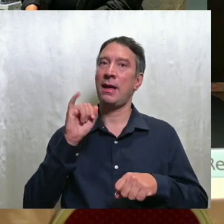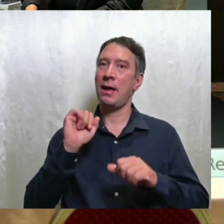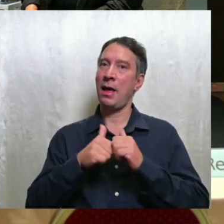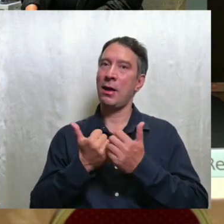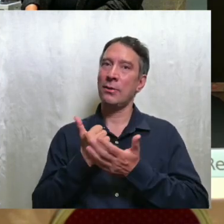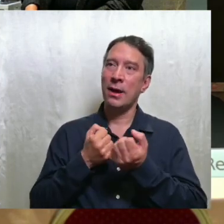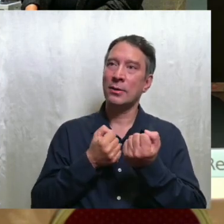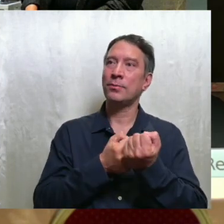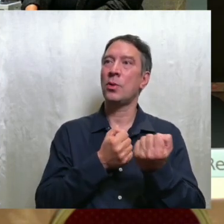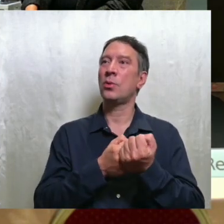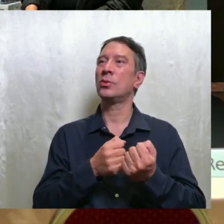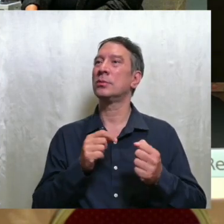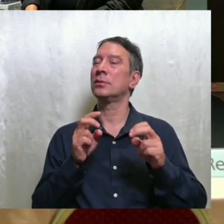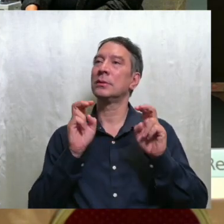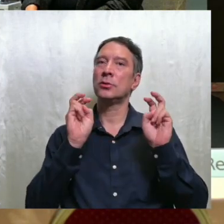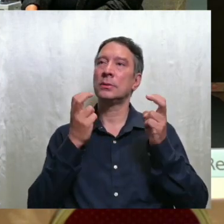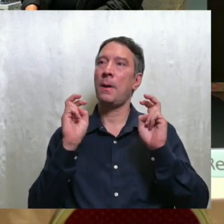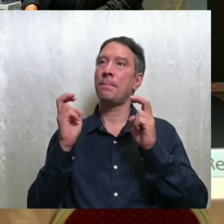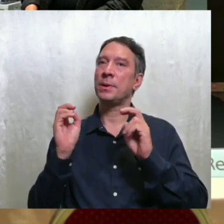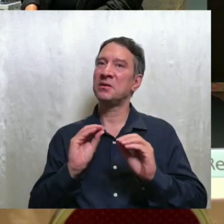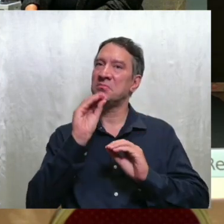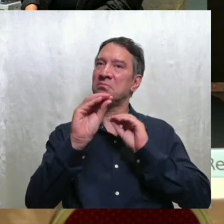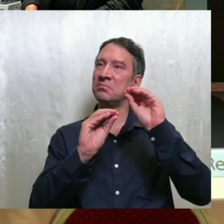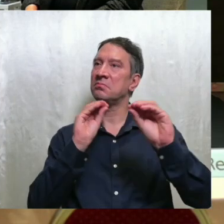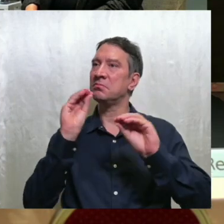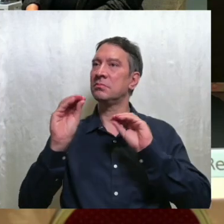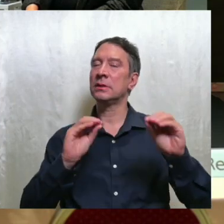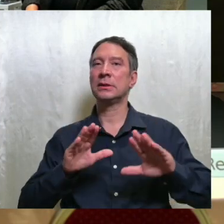and I would add to that also, you know, many